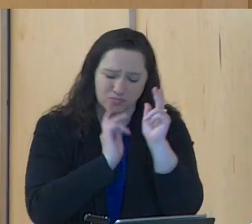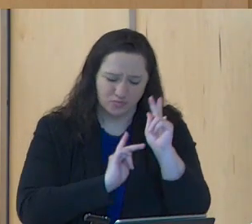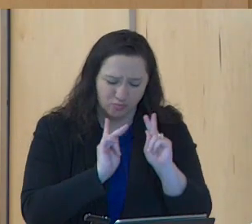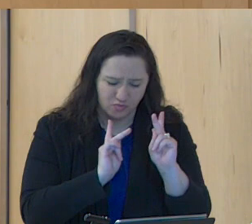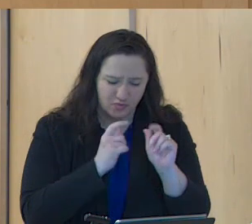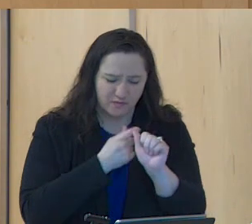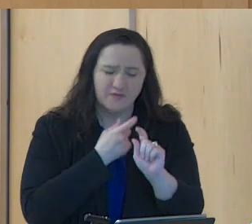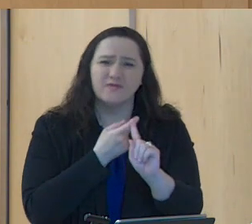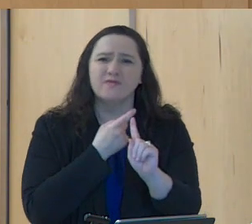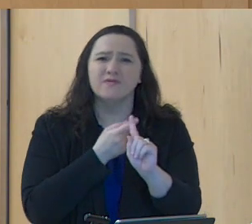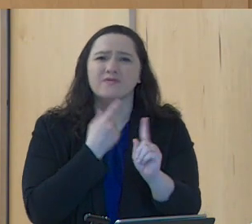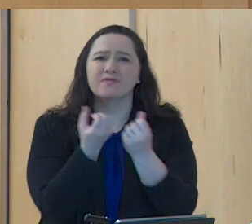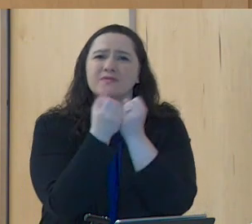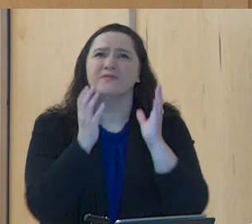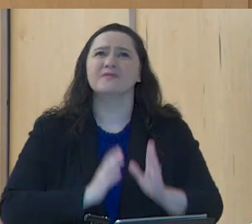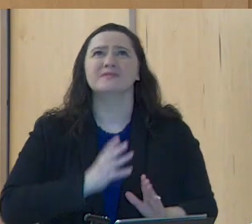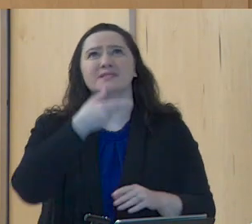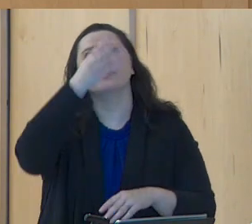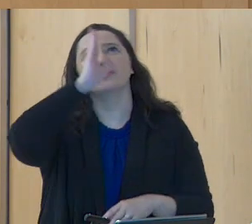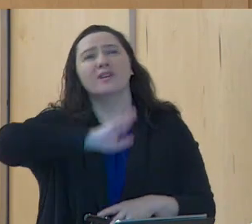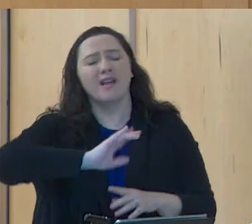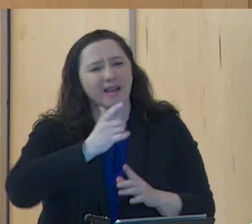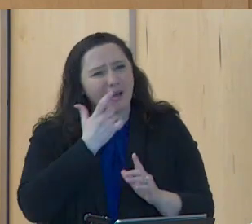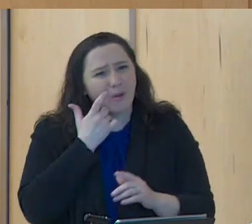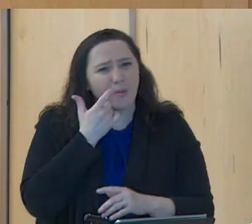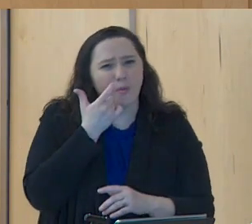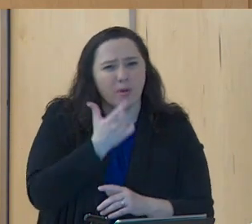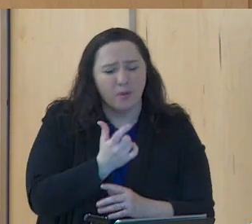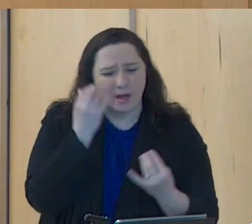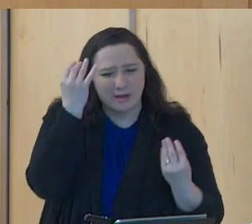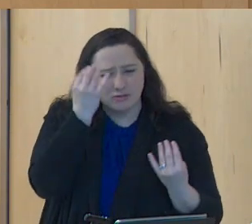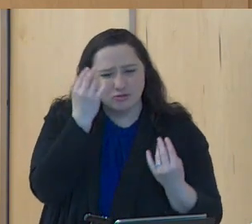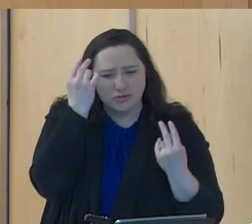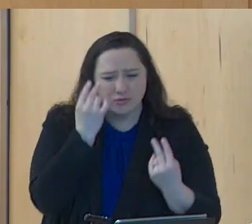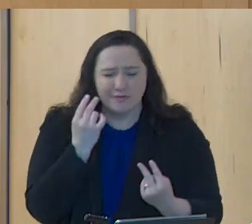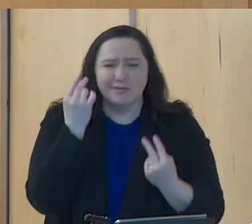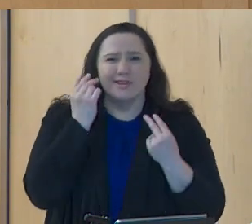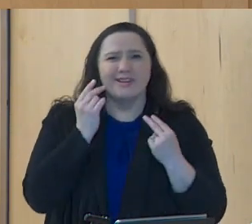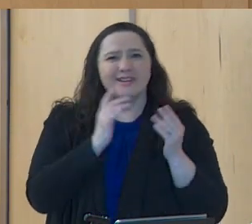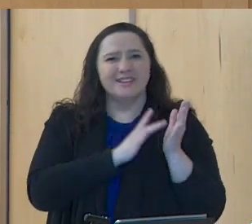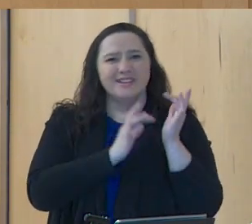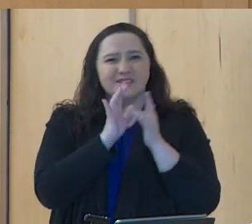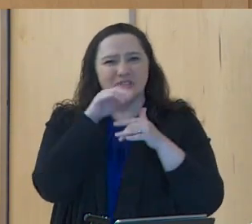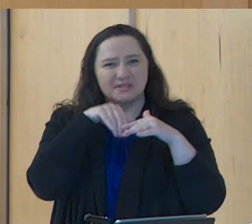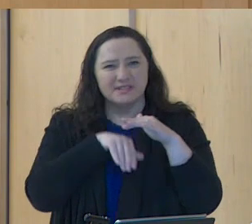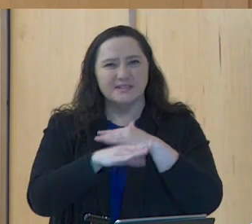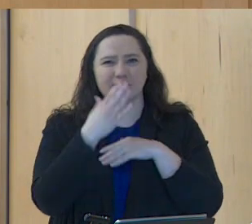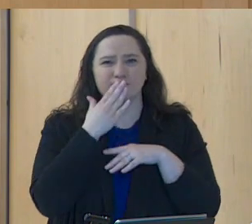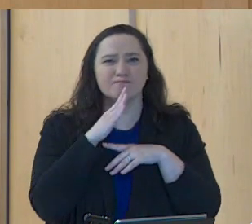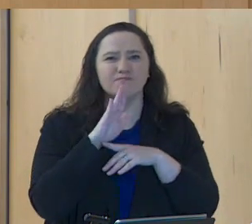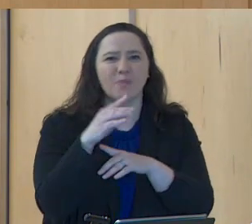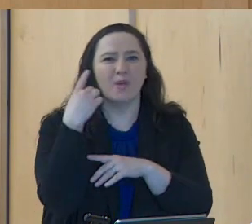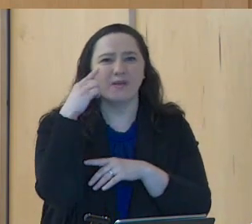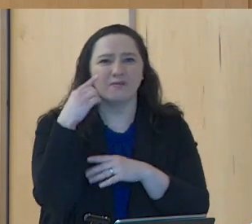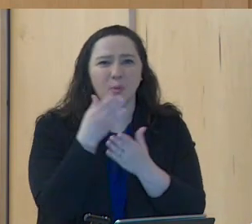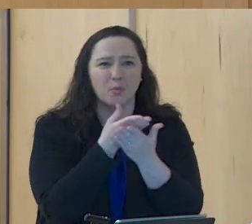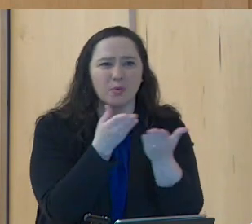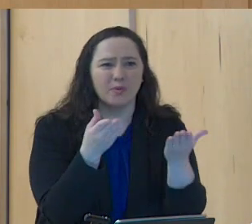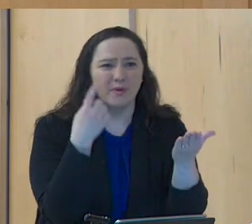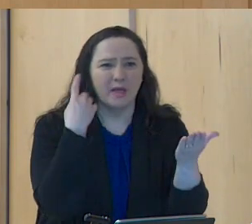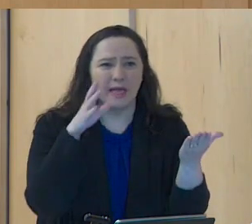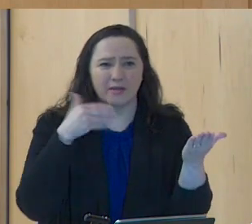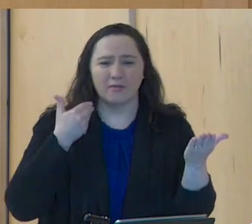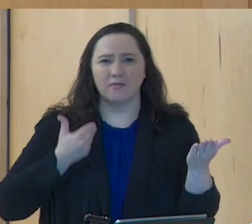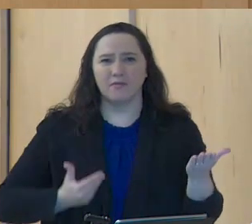our Savior God, as we watch him ride into Jerusalem for you and for me and for